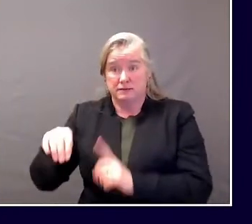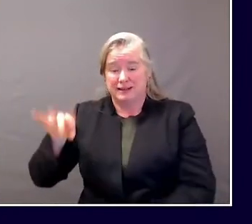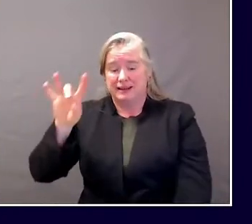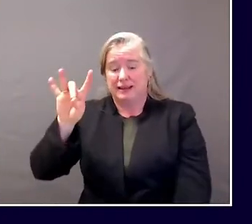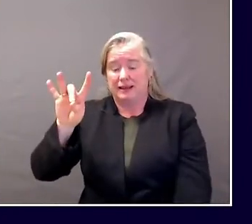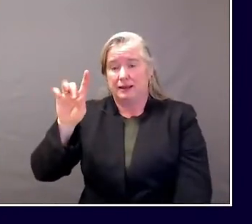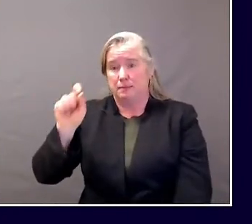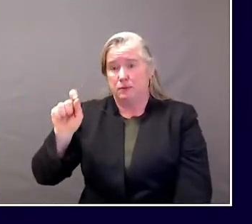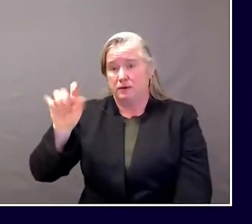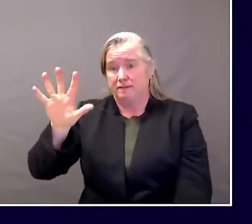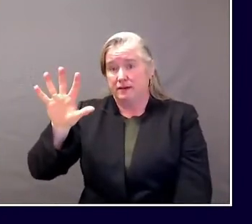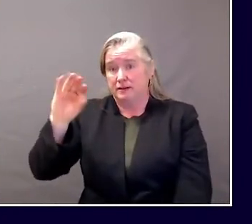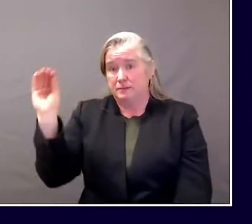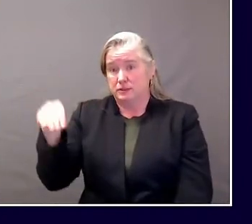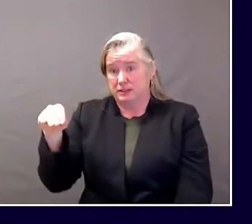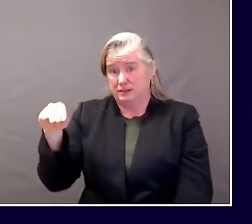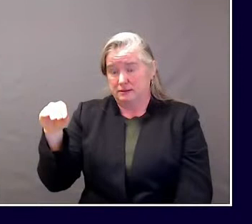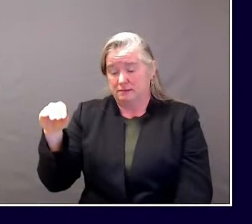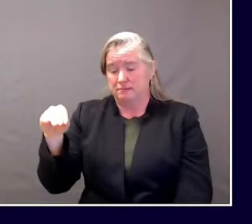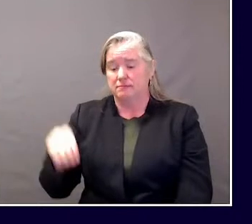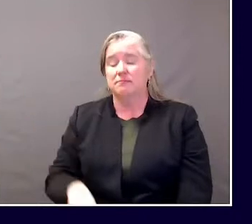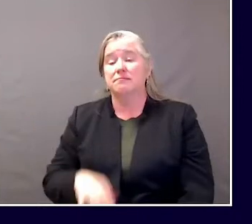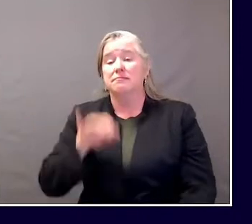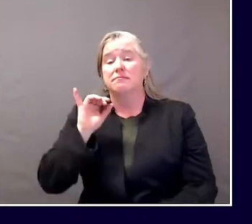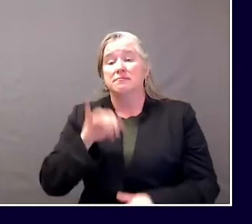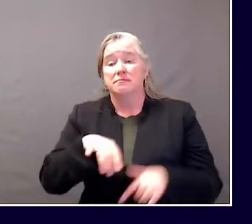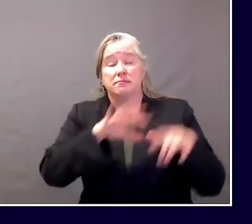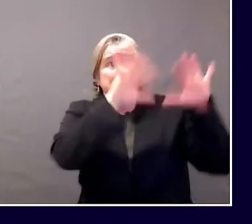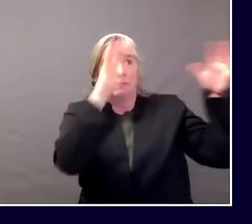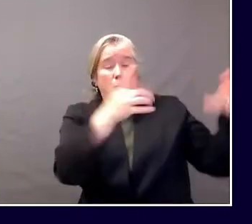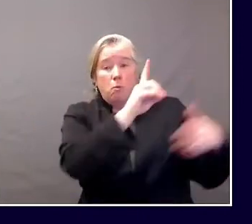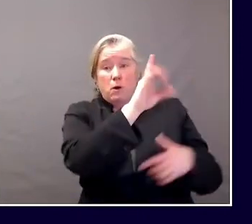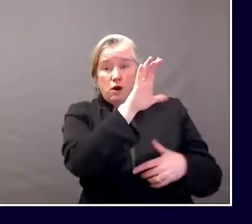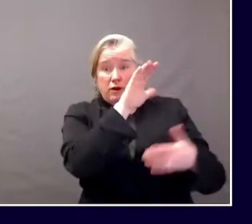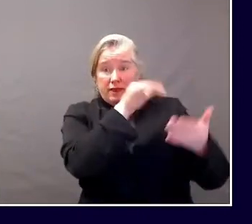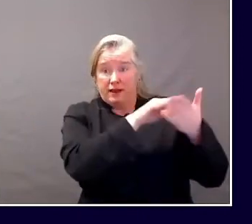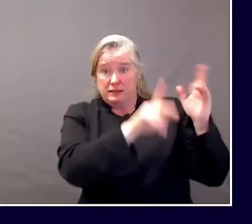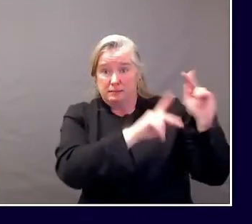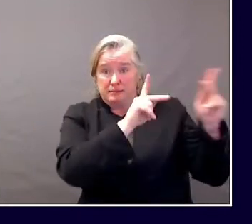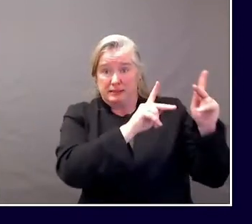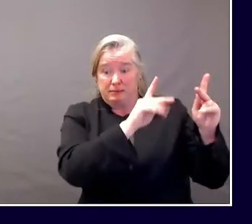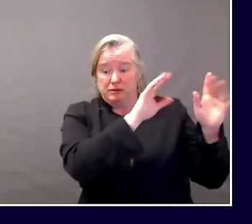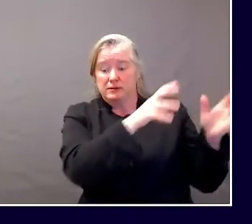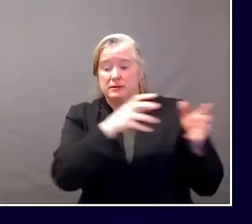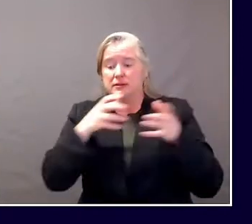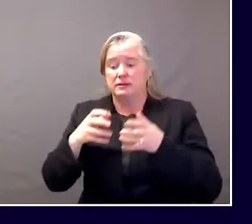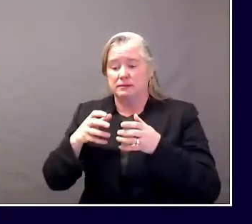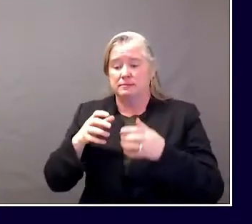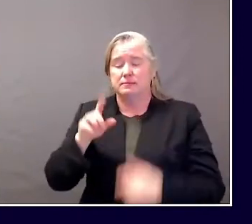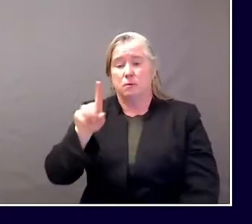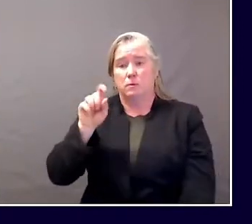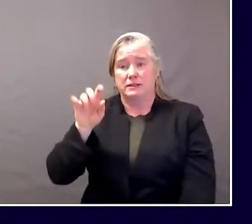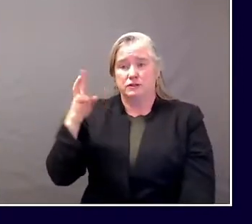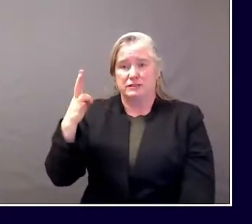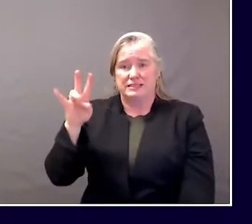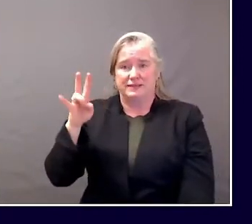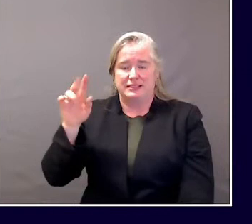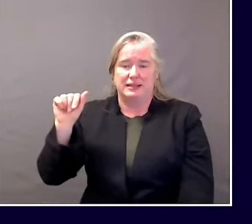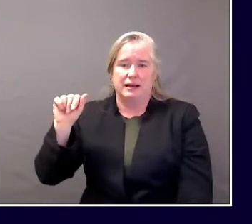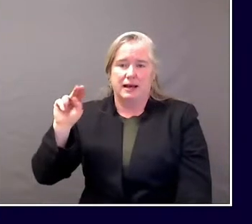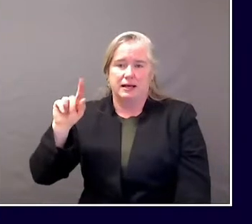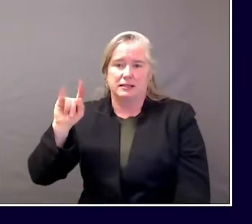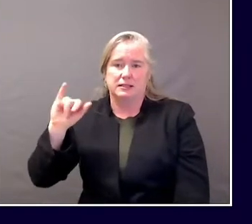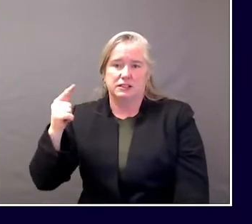at 8.5%, and the testing volume for antigen tests stands at